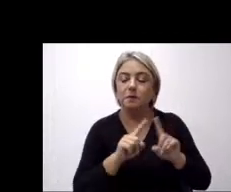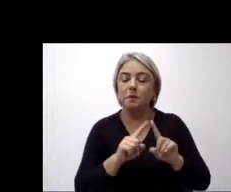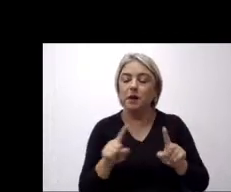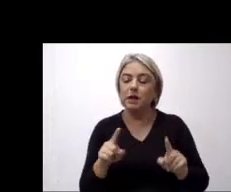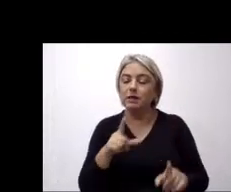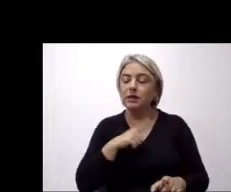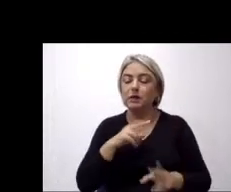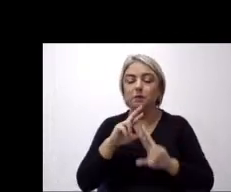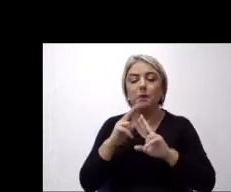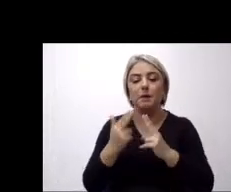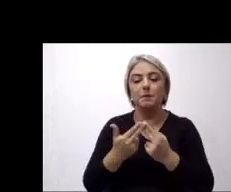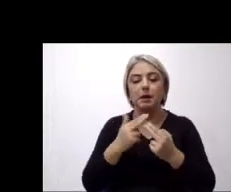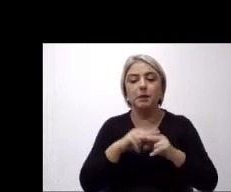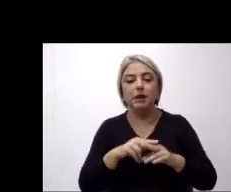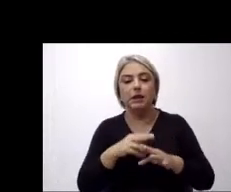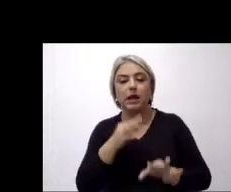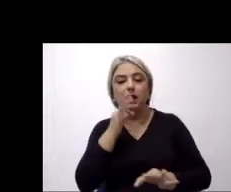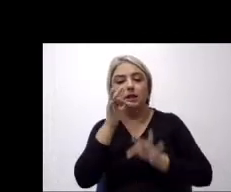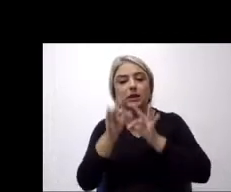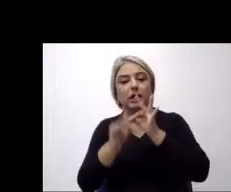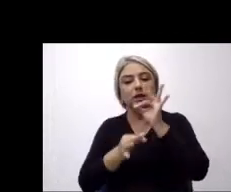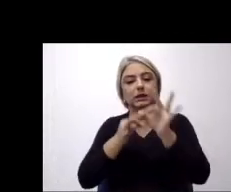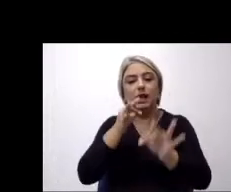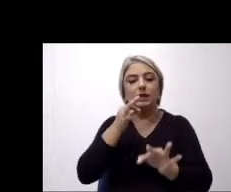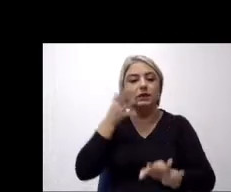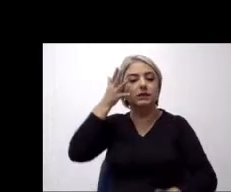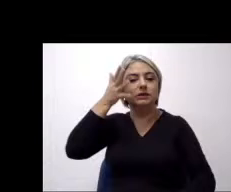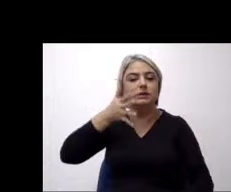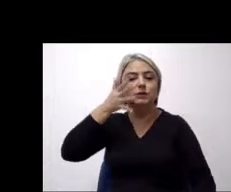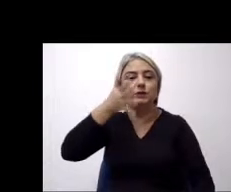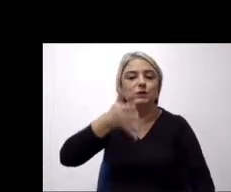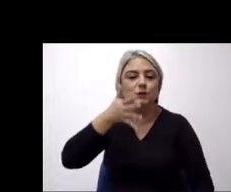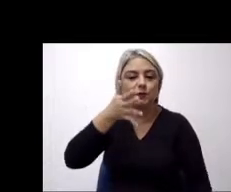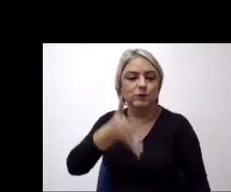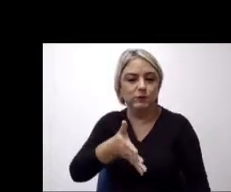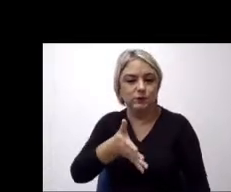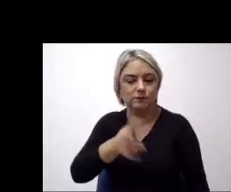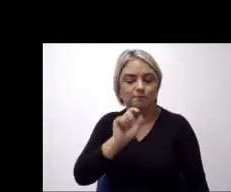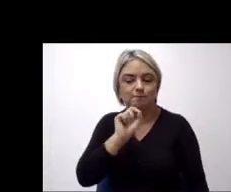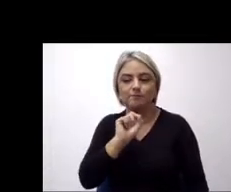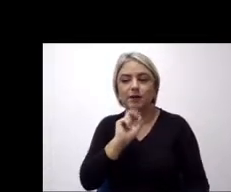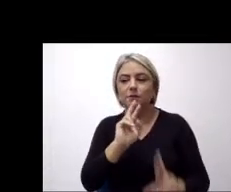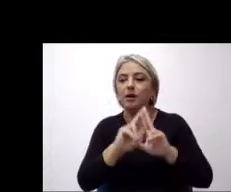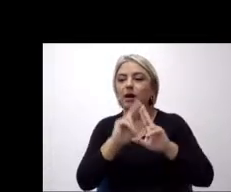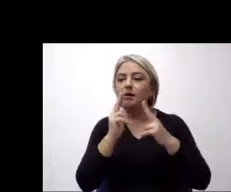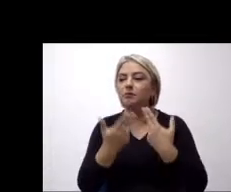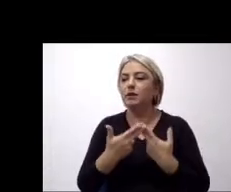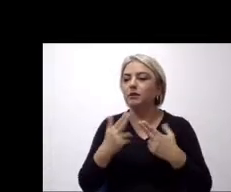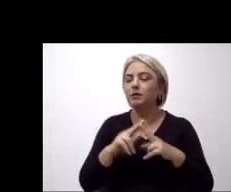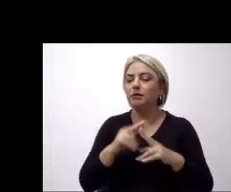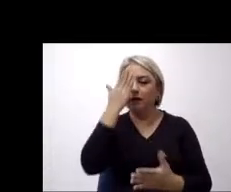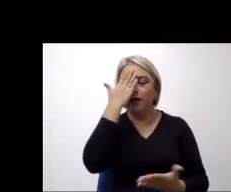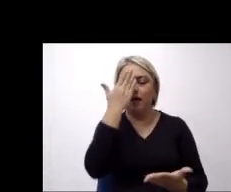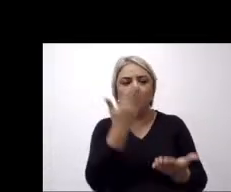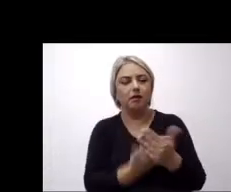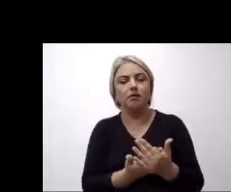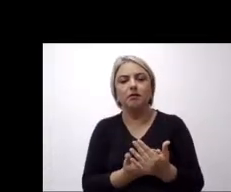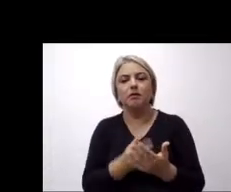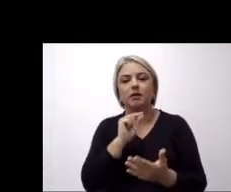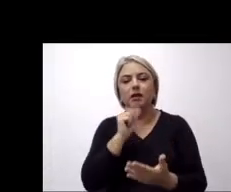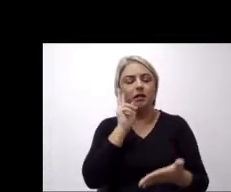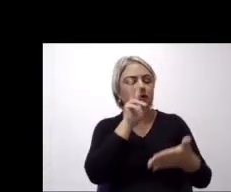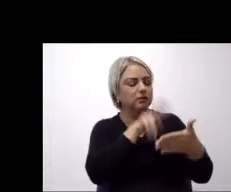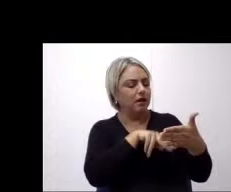to recognize and cognitive skill to recognize the situation, to read it, to explain it,